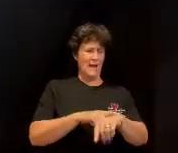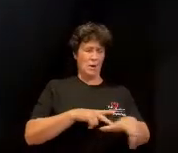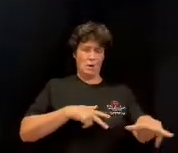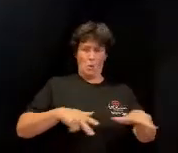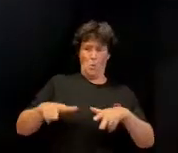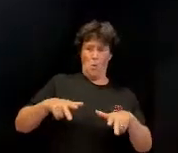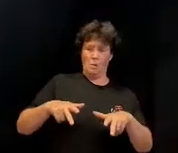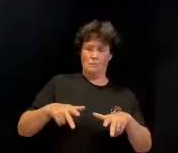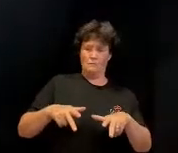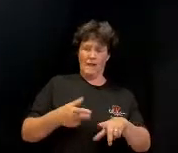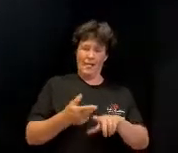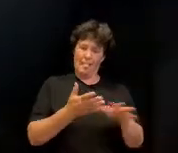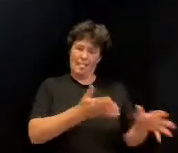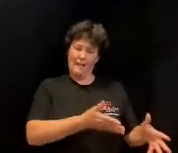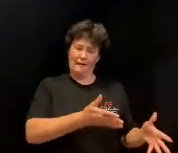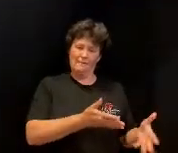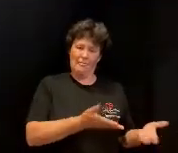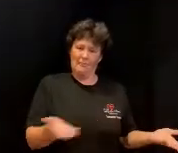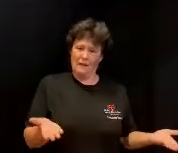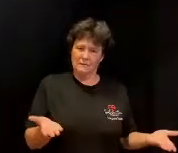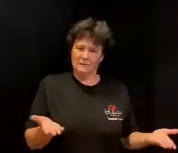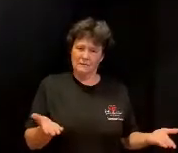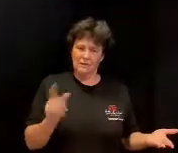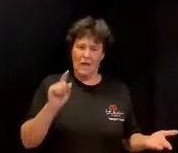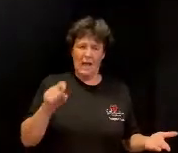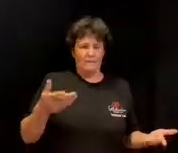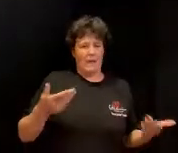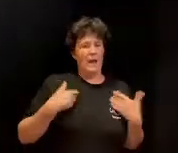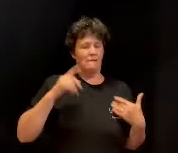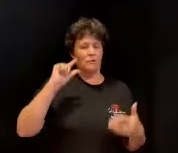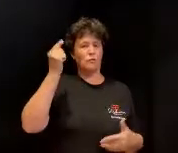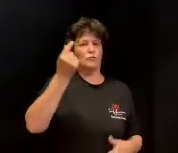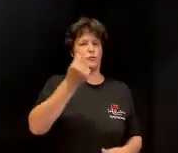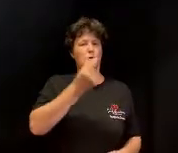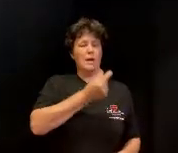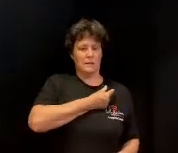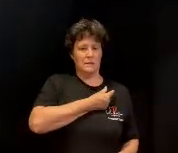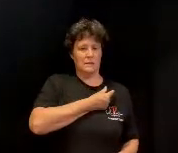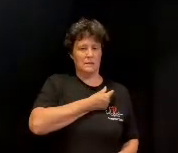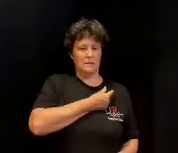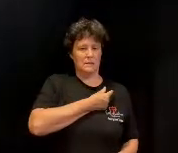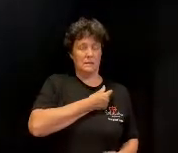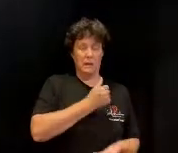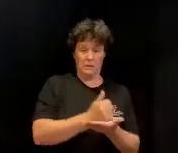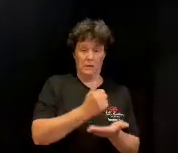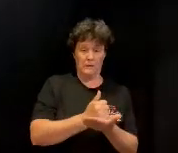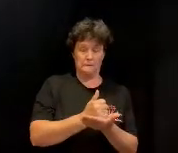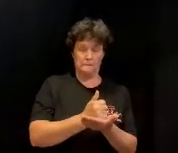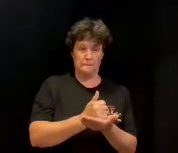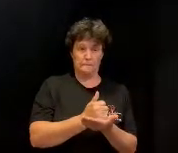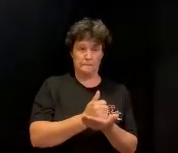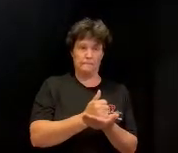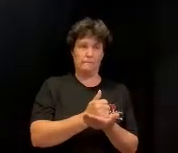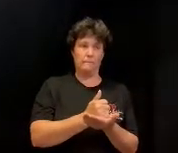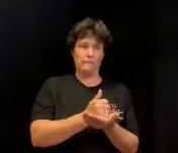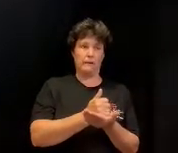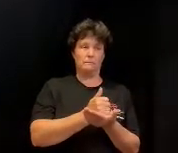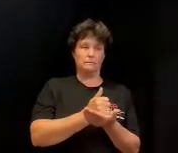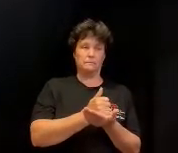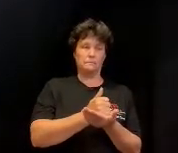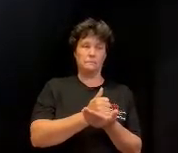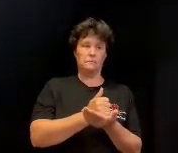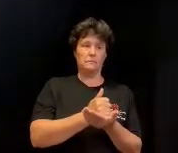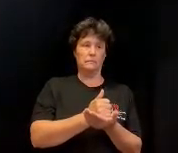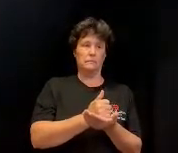stuff. And we got to have grace. I'm certainly glad that God gave me grace. How about you? So